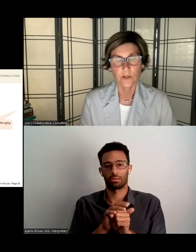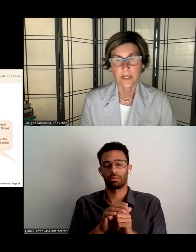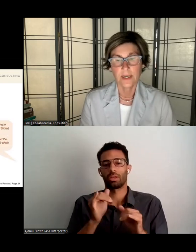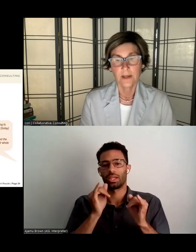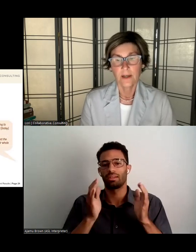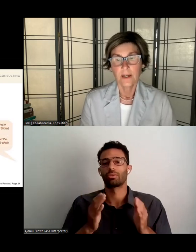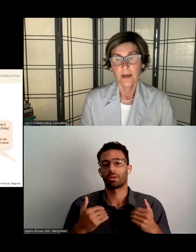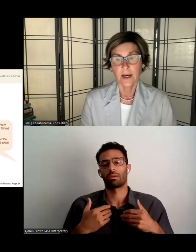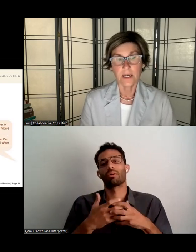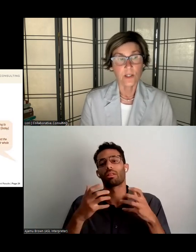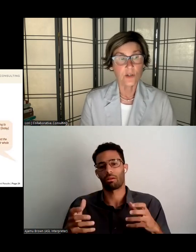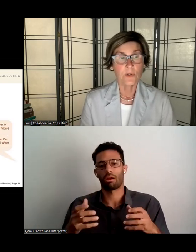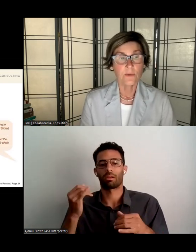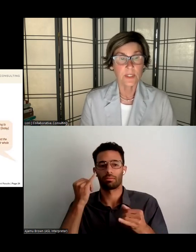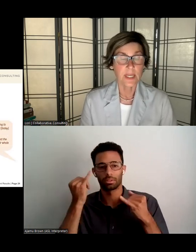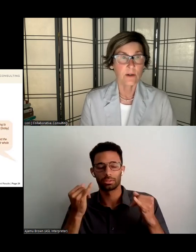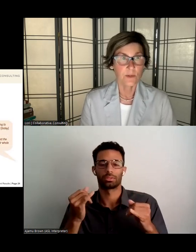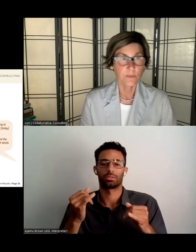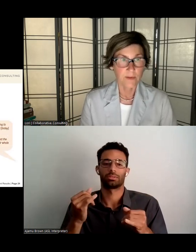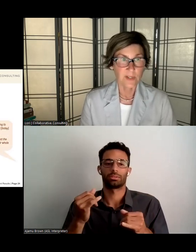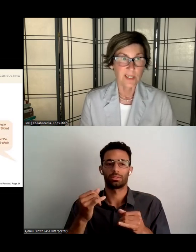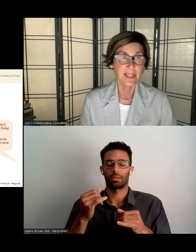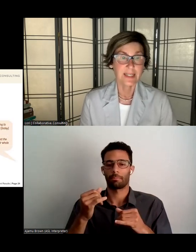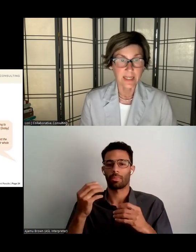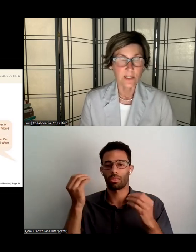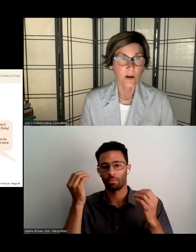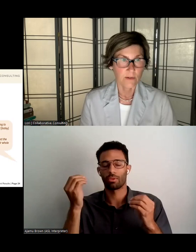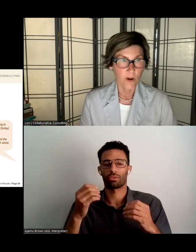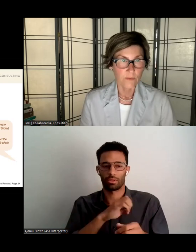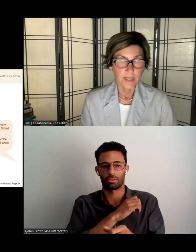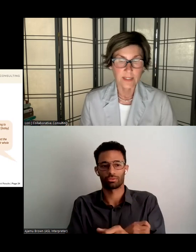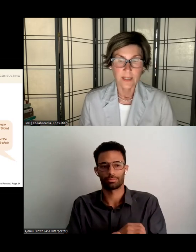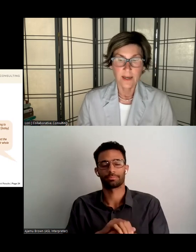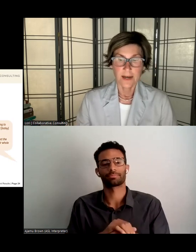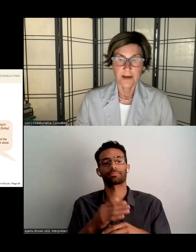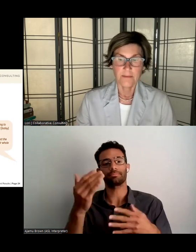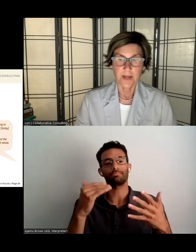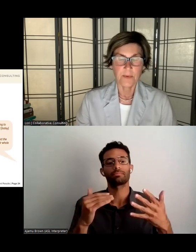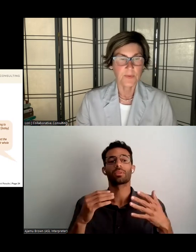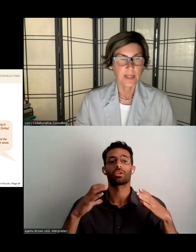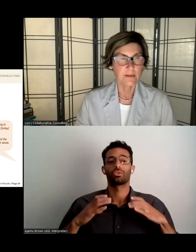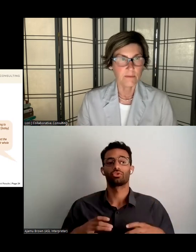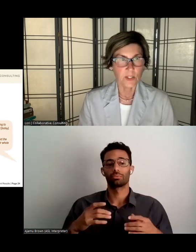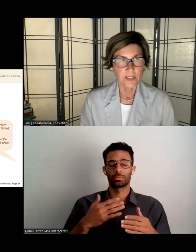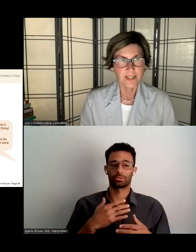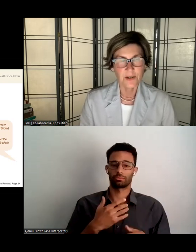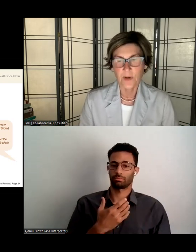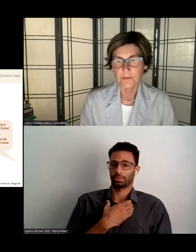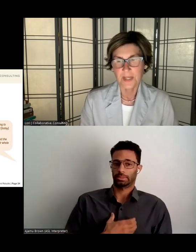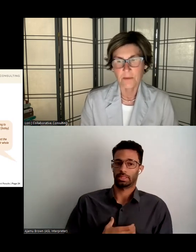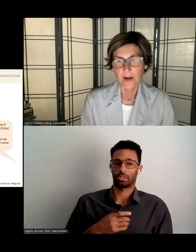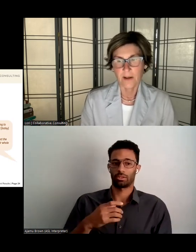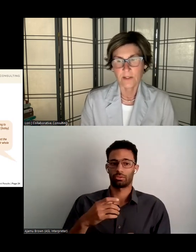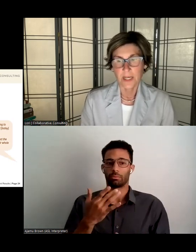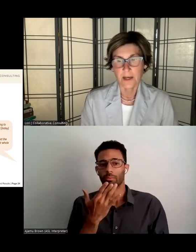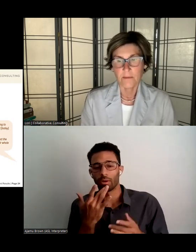and energy. Consumer desires, preferences, and needs are evolving. A couple things mentioned here, one